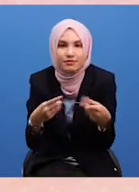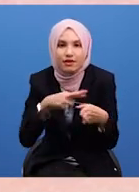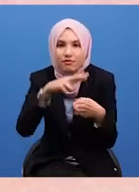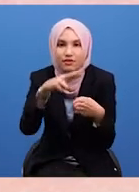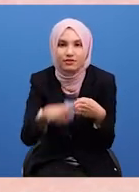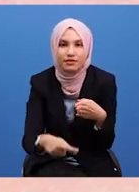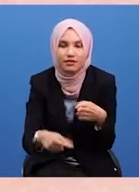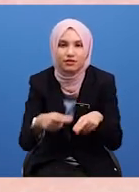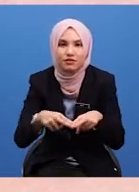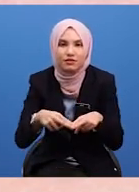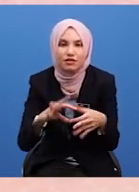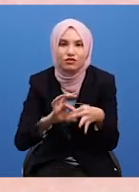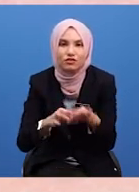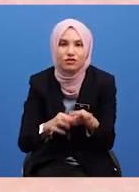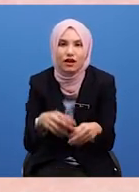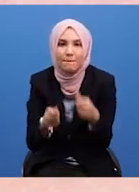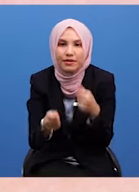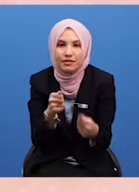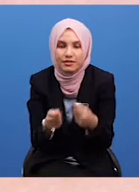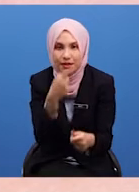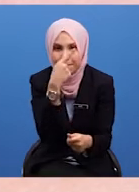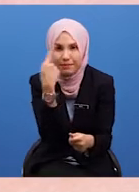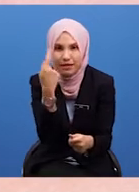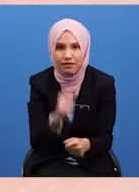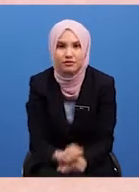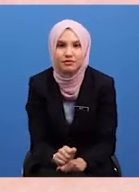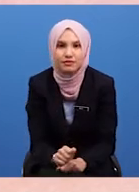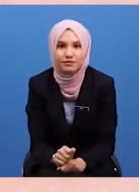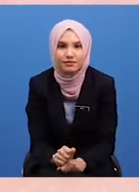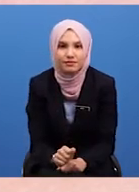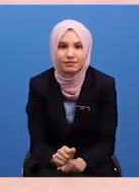announces the results of the short story competition because...